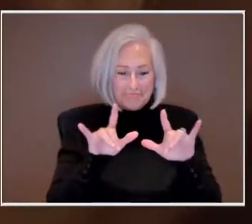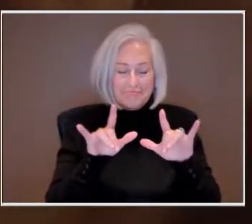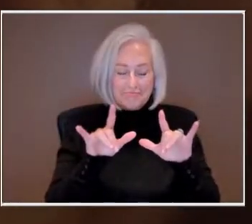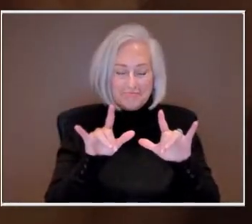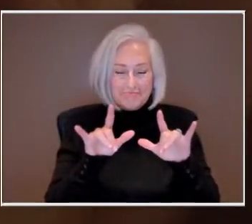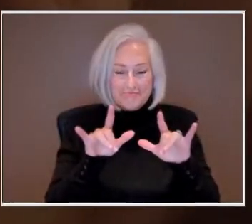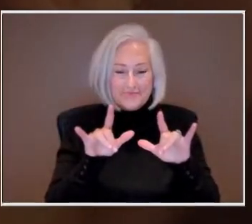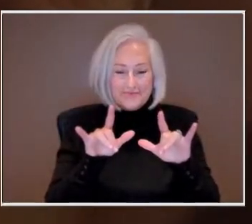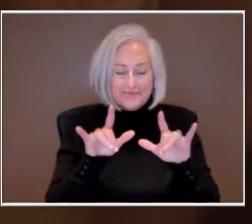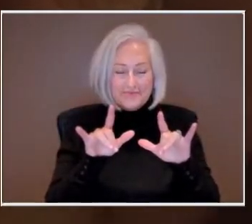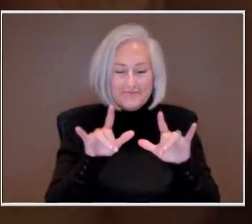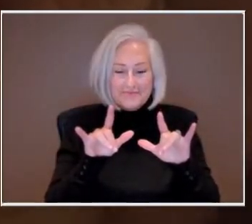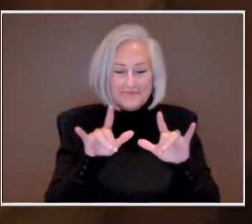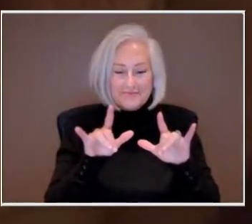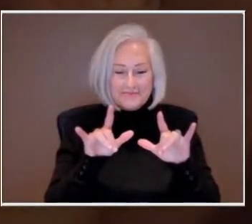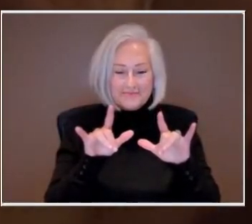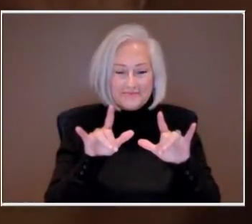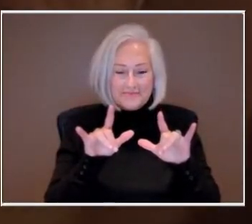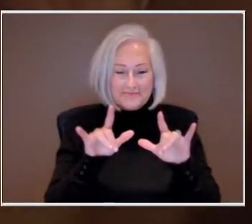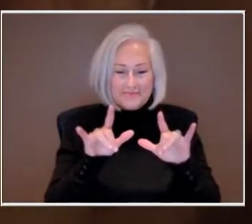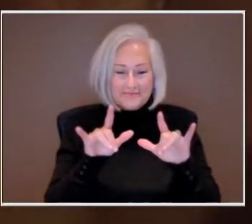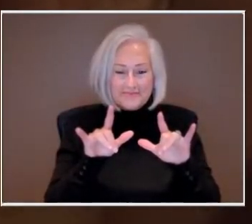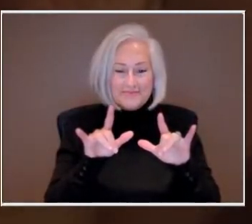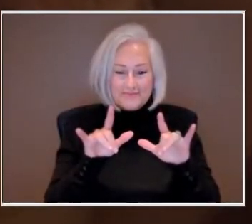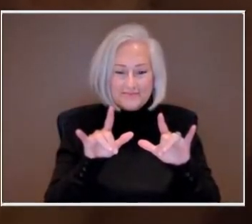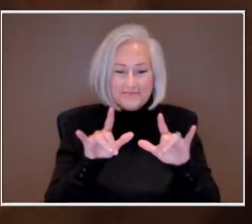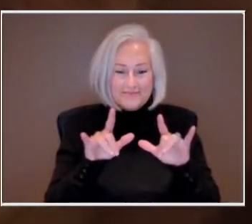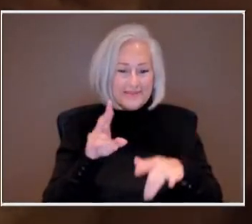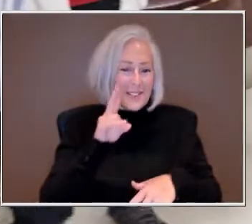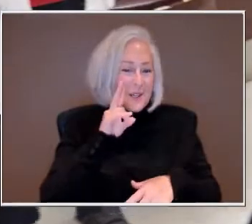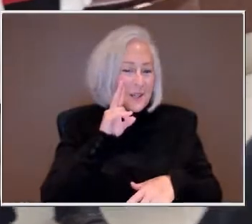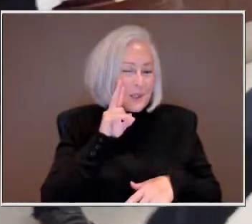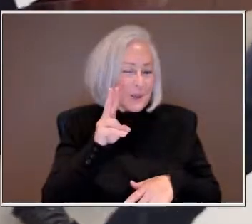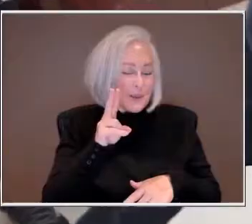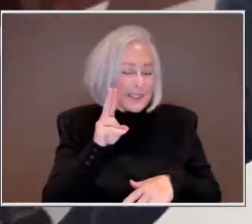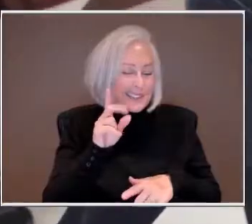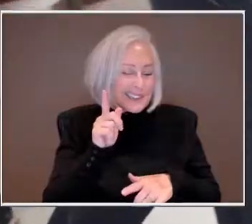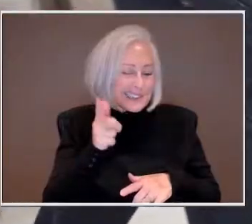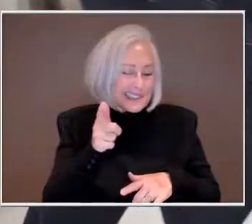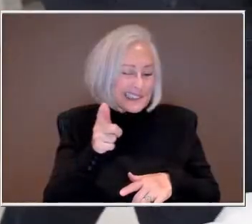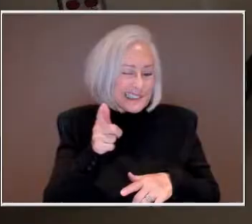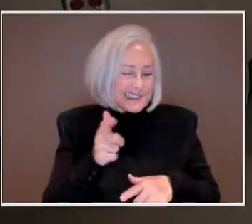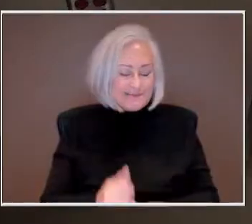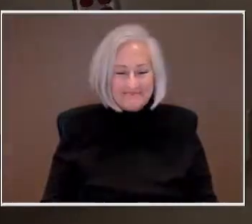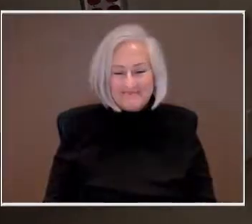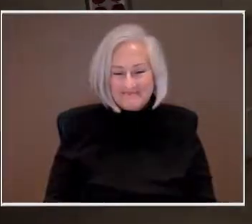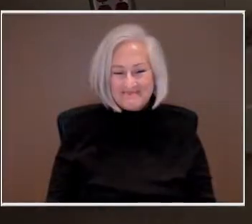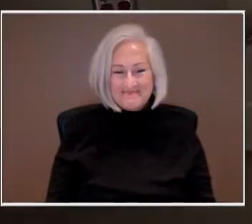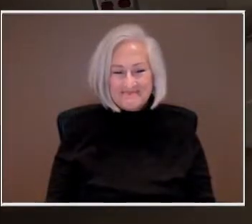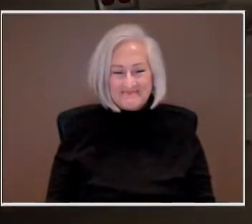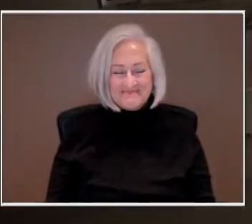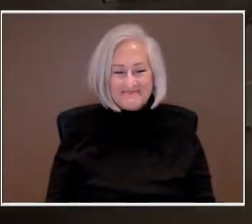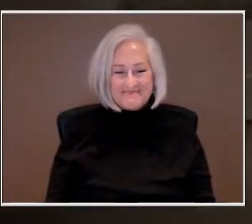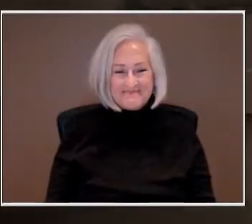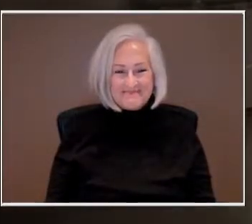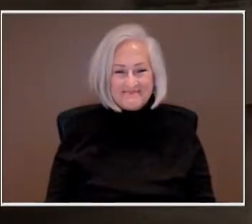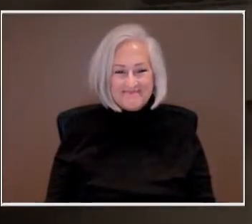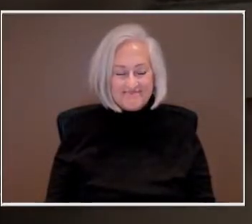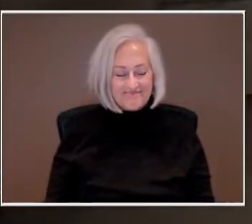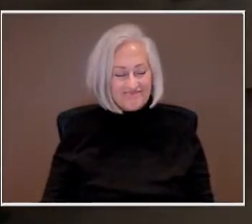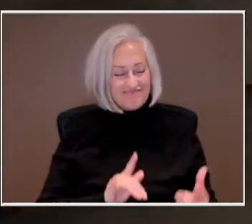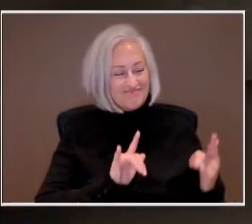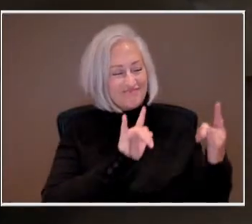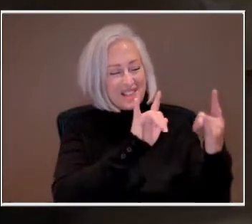And that see you in a couple days. Bye, buddy. I love you, man. Love you guys. I'll be right